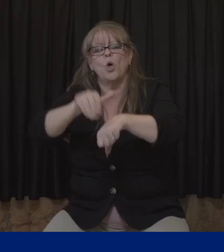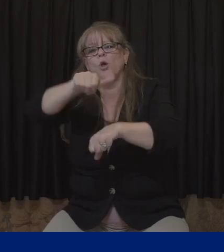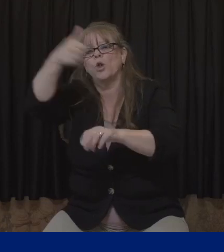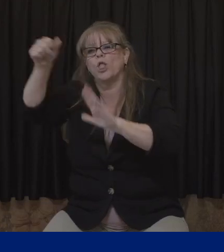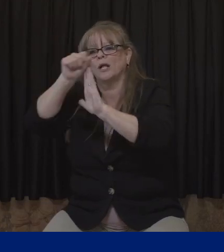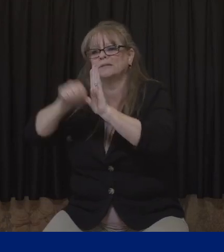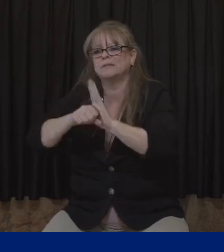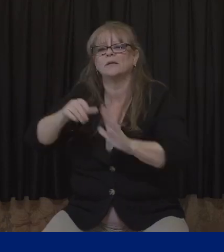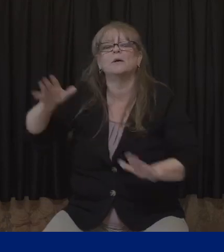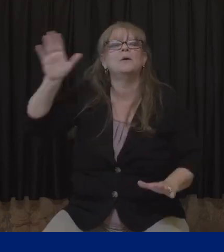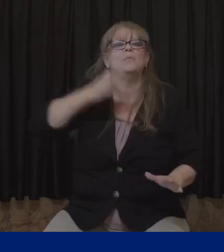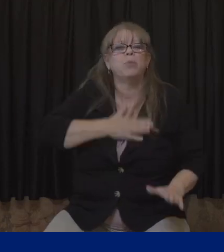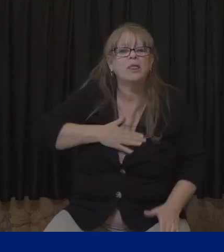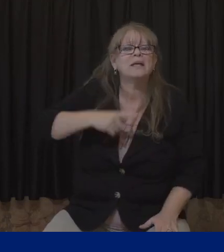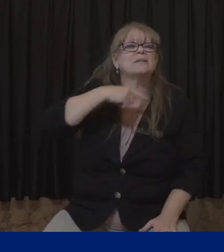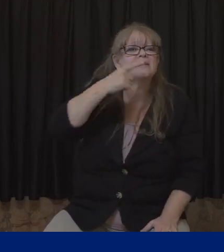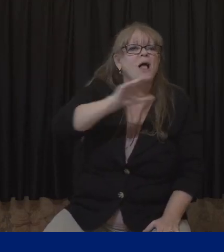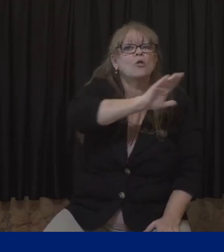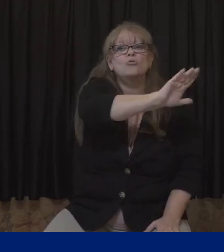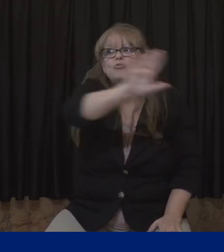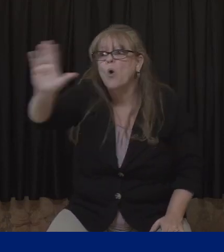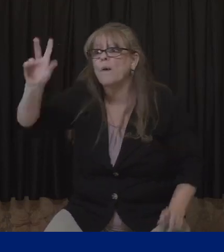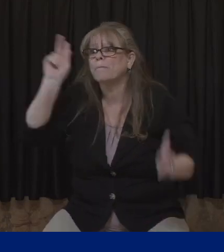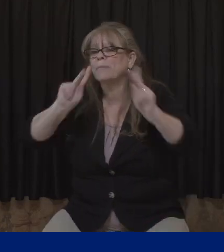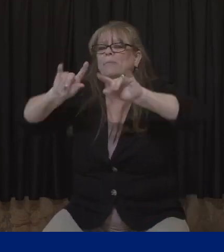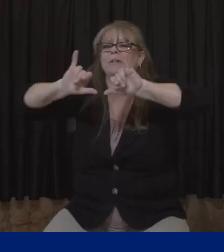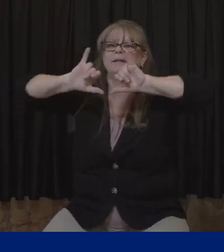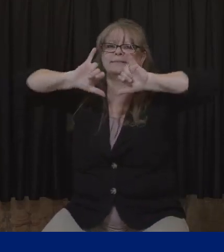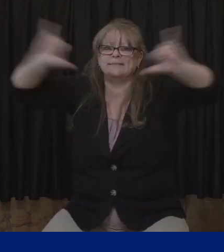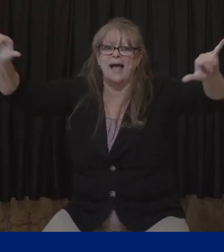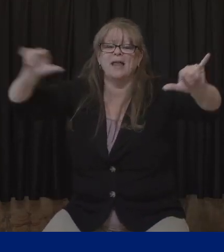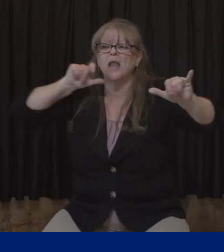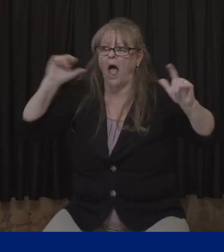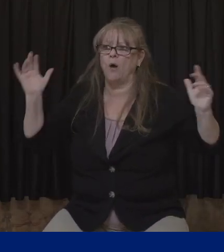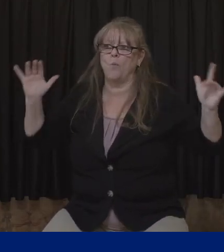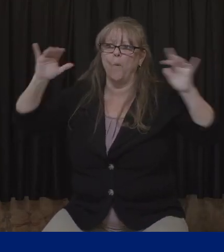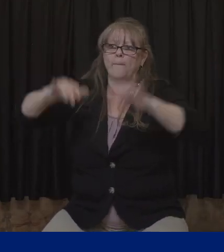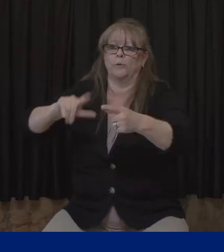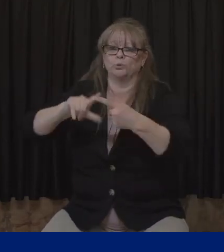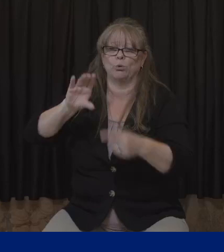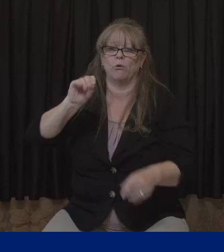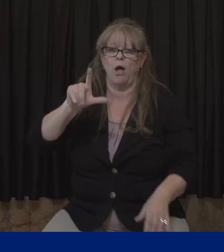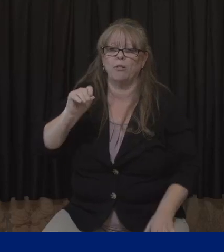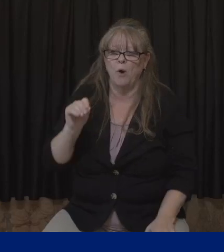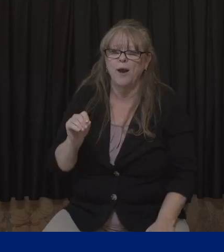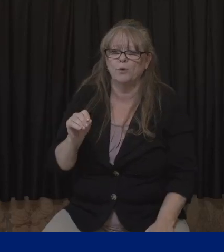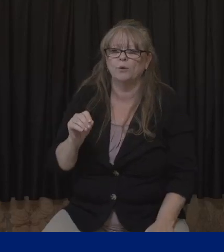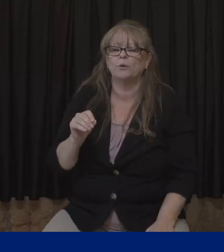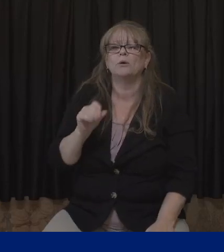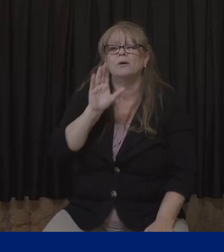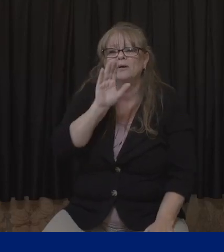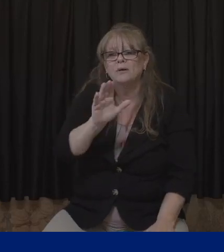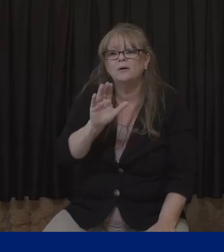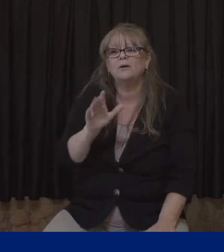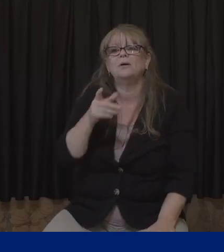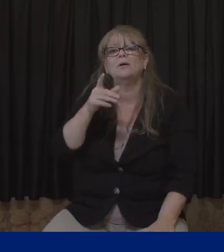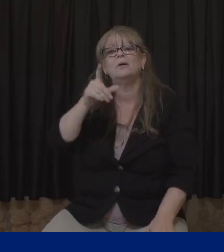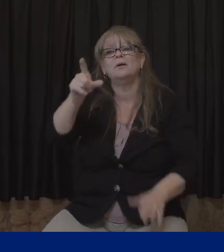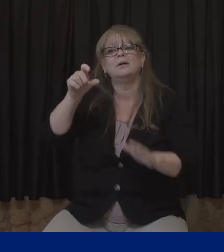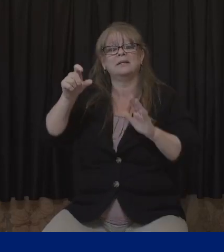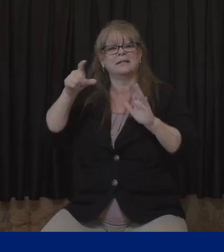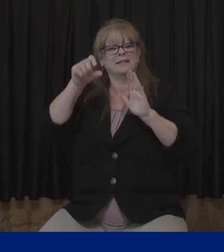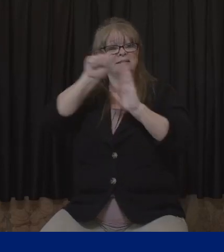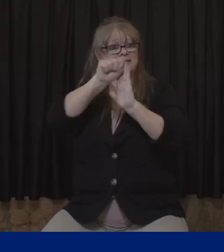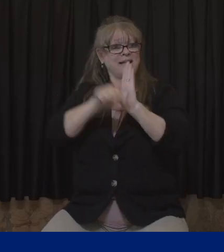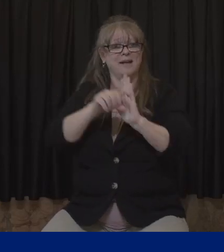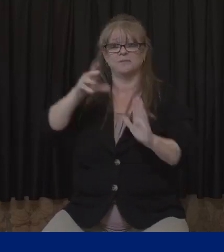increase opportunities for local recreation during this period. We've kept our state parks open. We encourage local visitation and